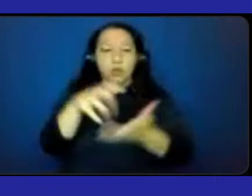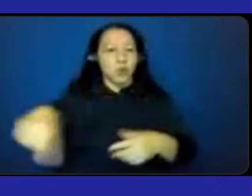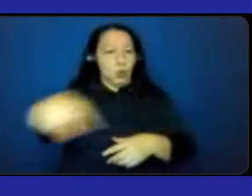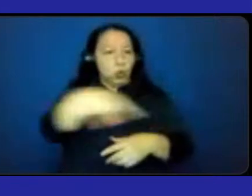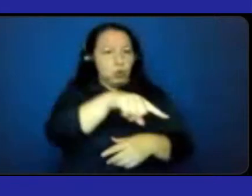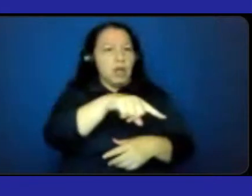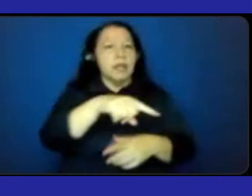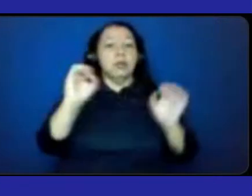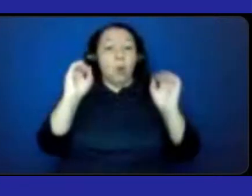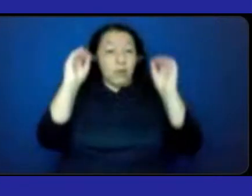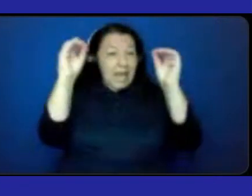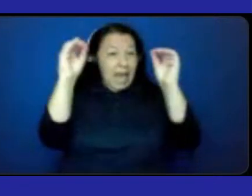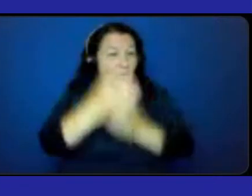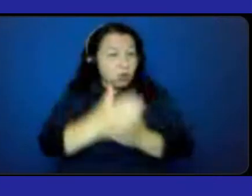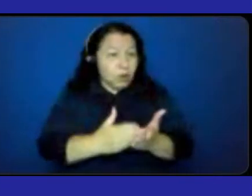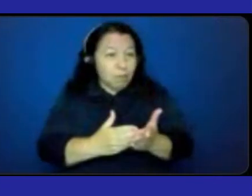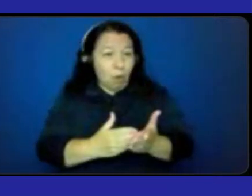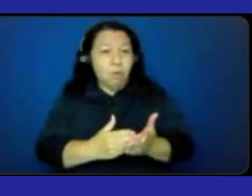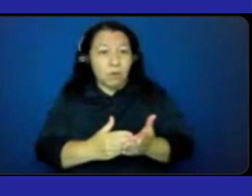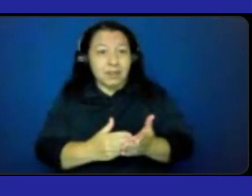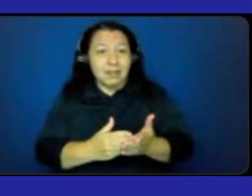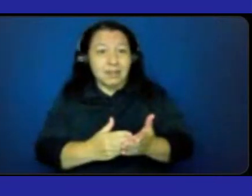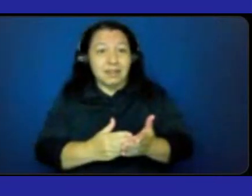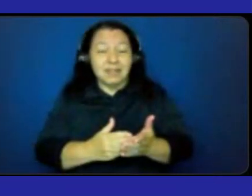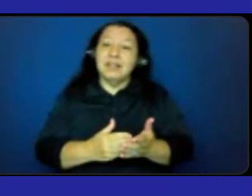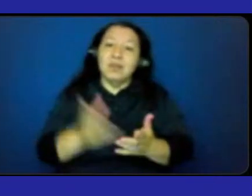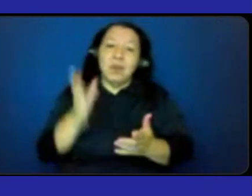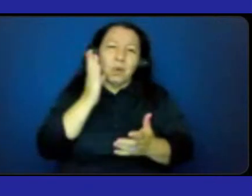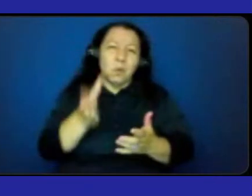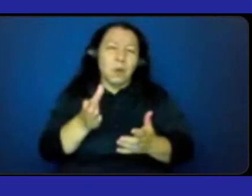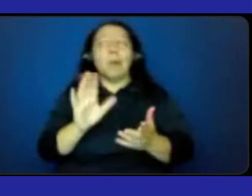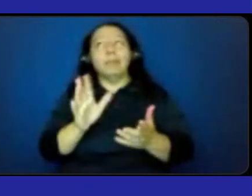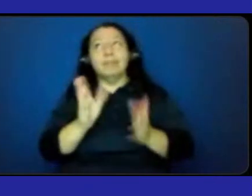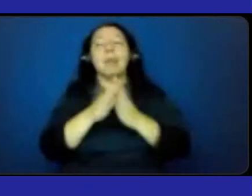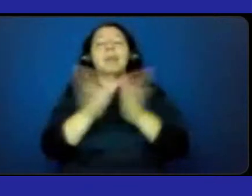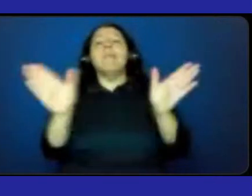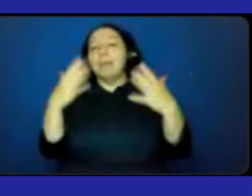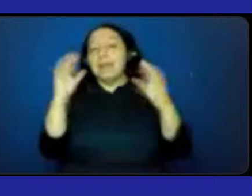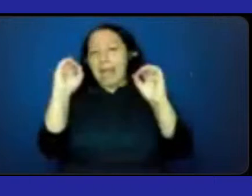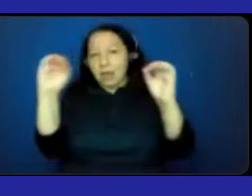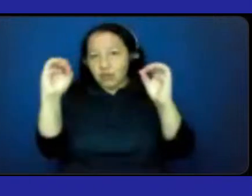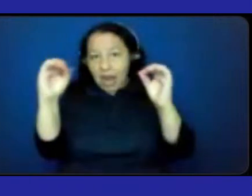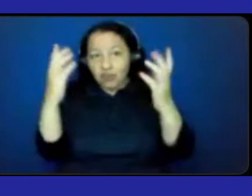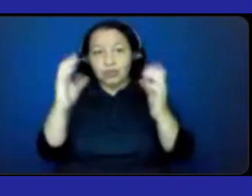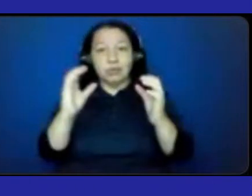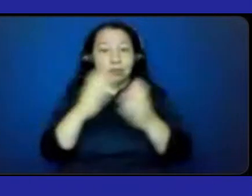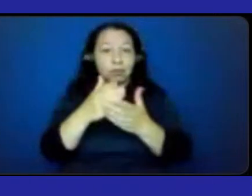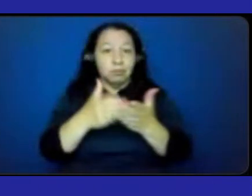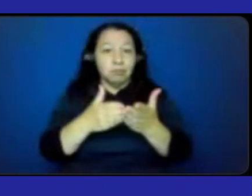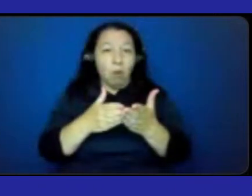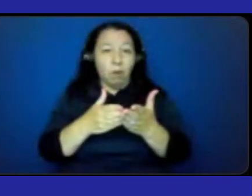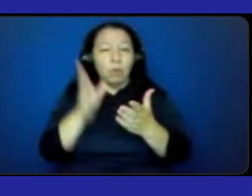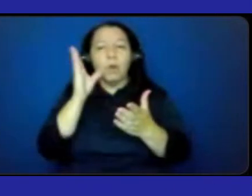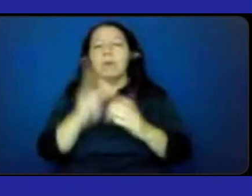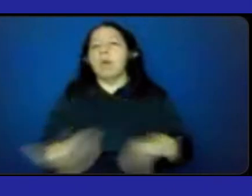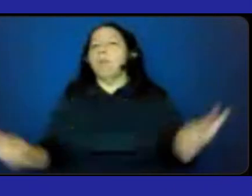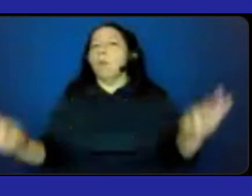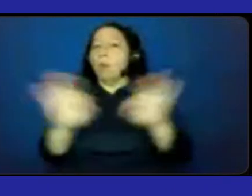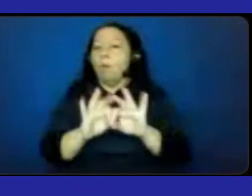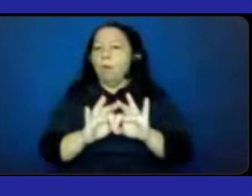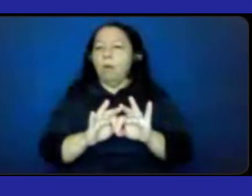So the educational component will be, or the public education component will be very important.